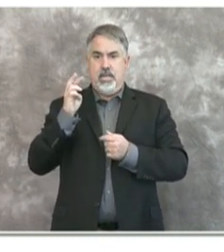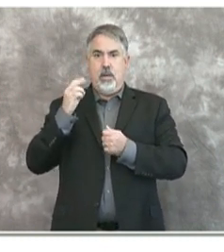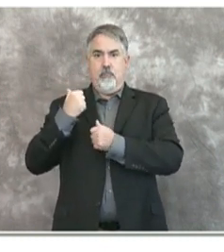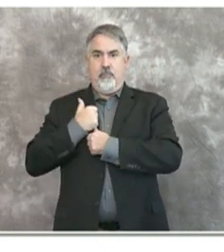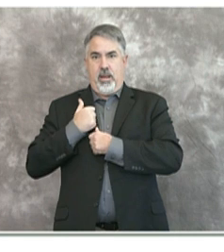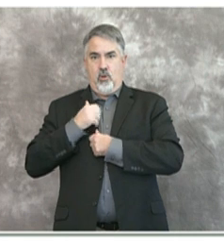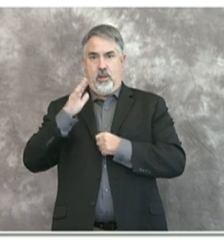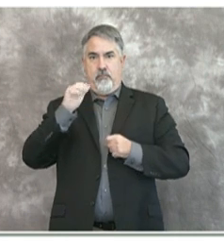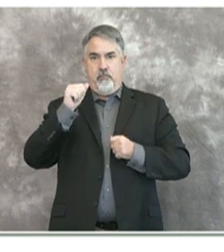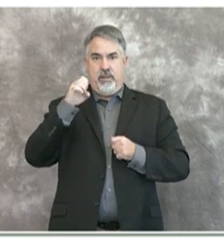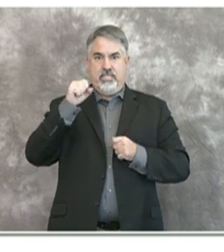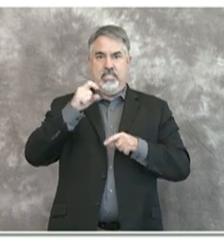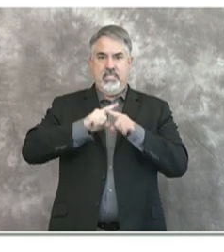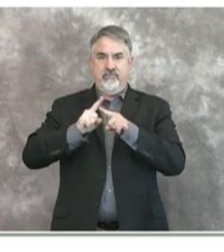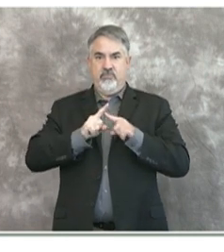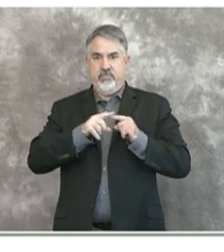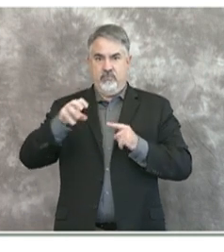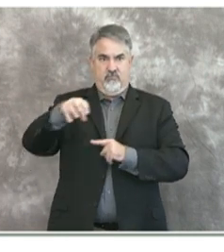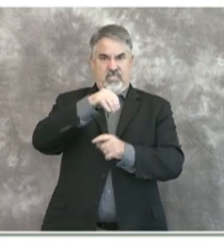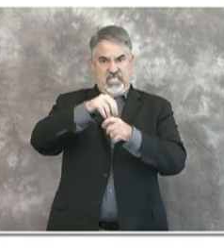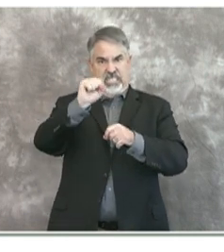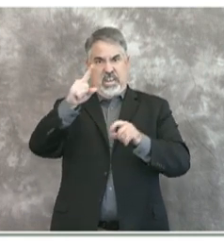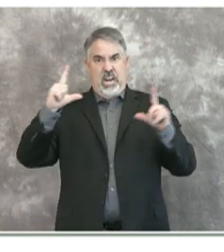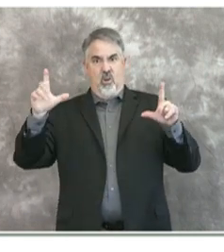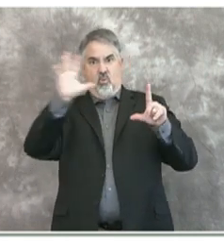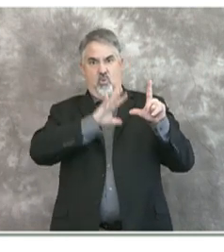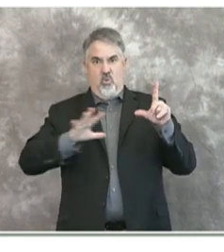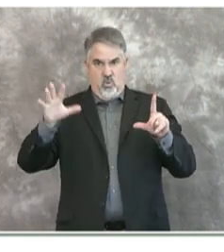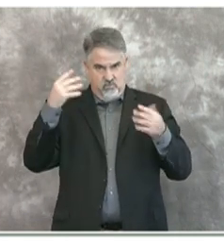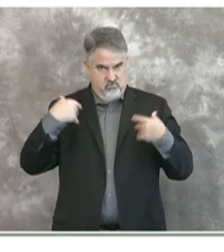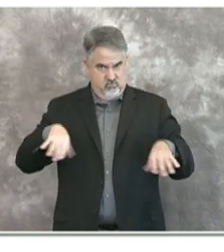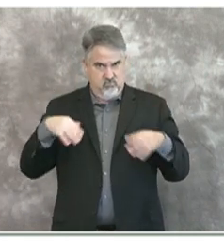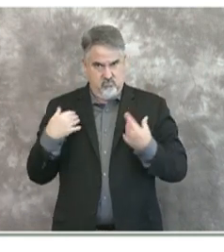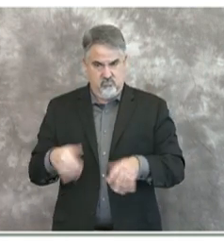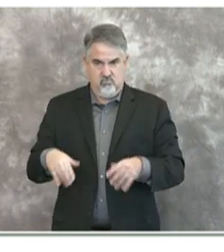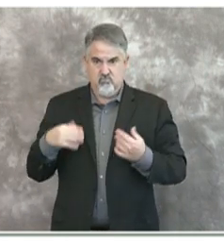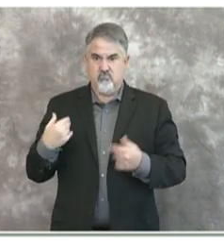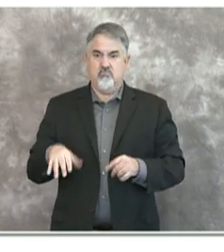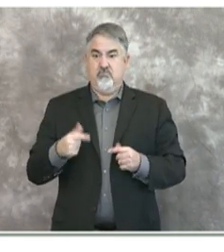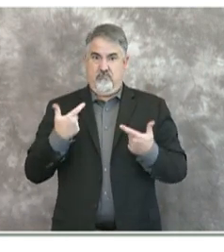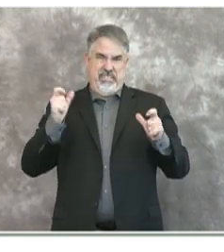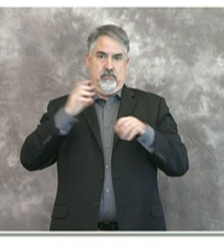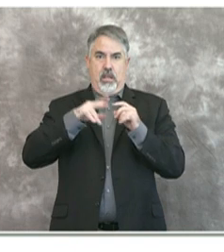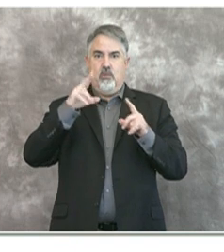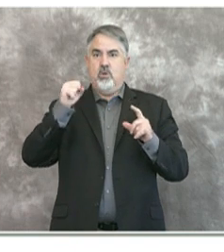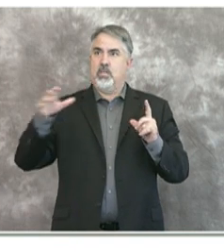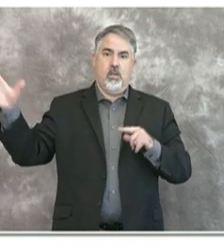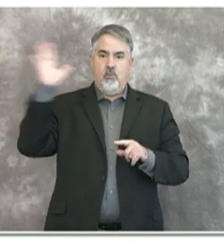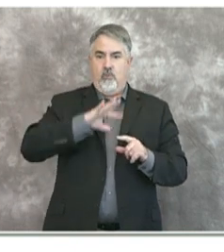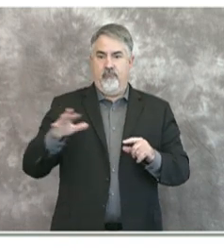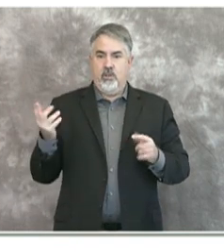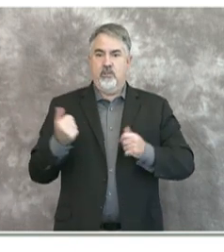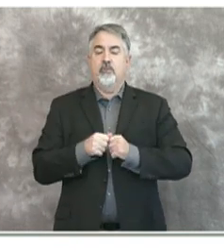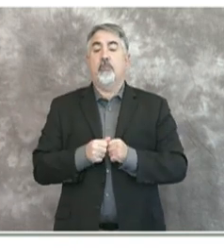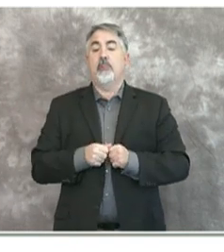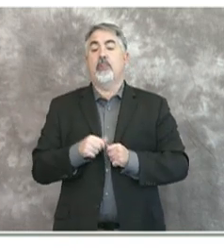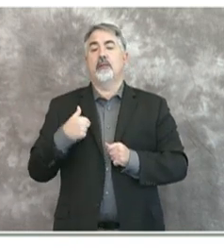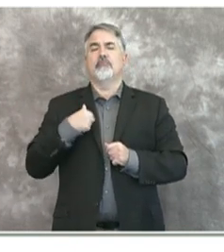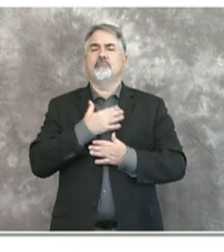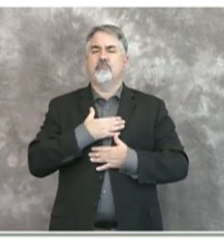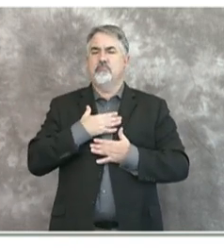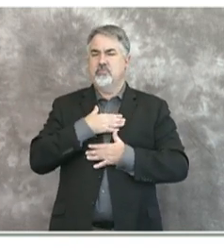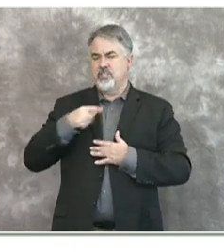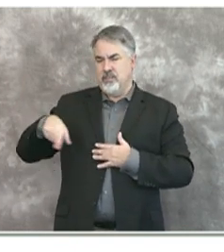County, some of the largest in the country, and we appreciate the individuals out there who serve